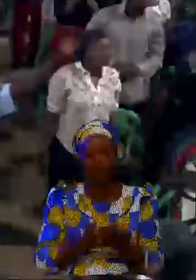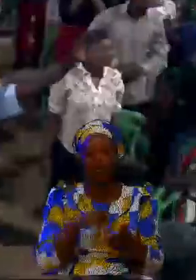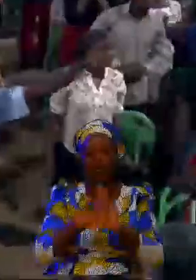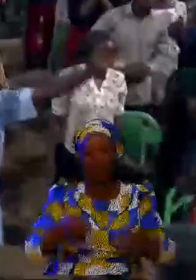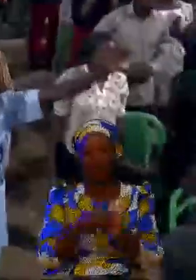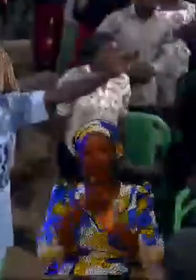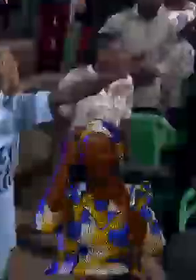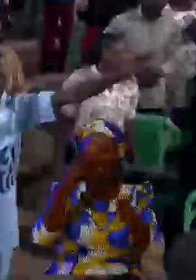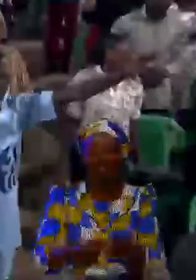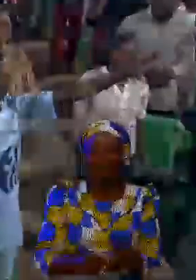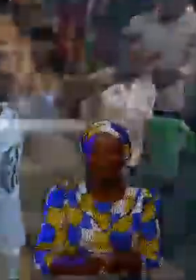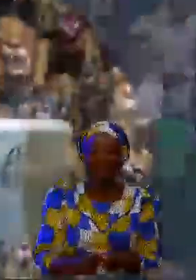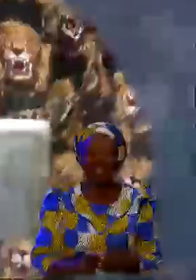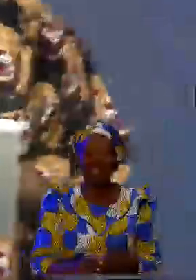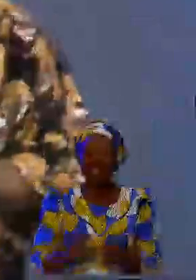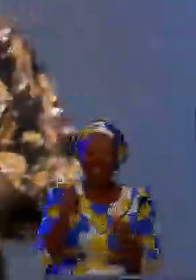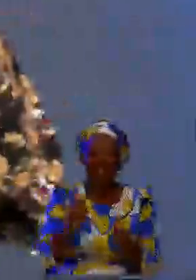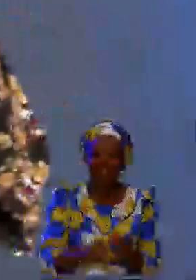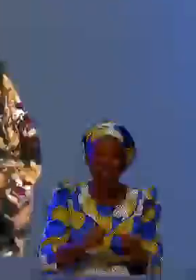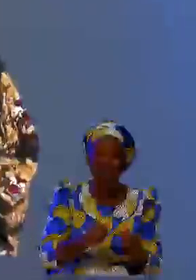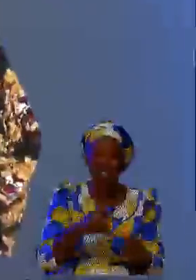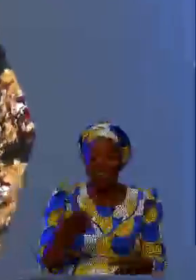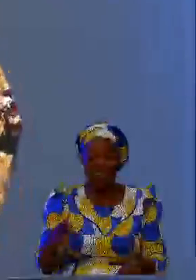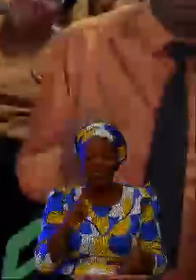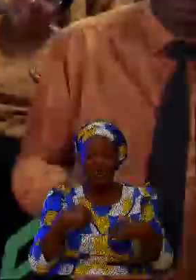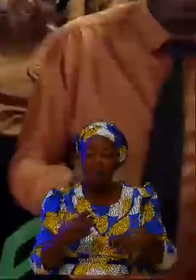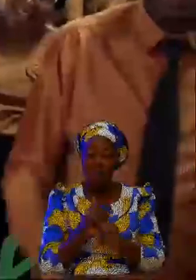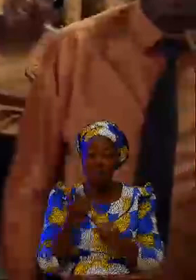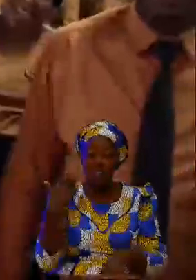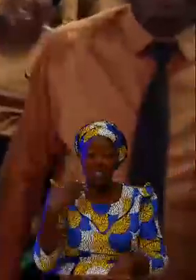today, He'll be good in your life.